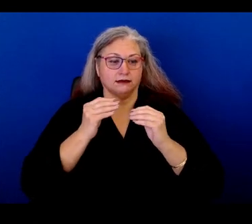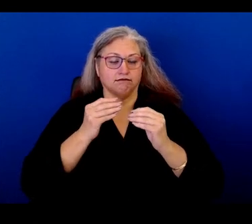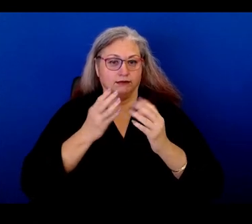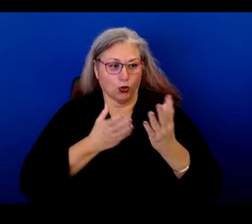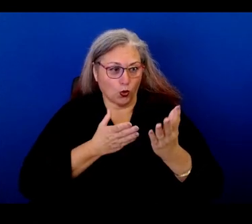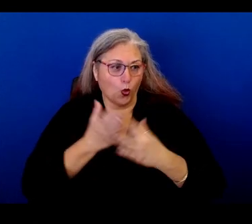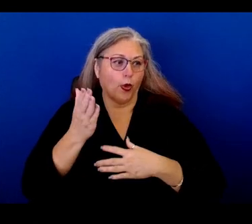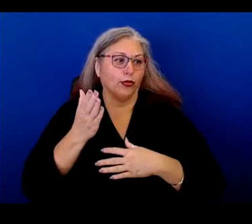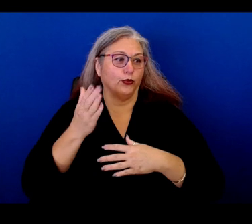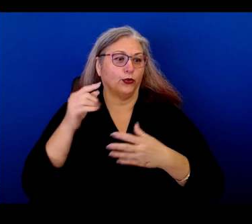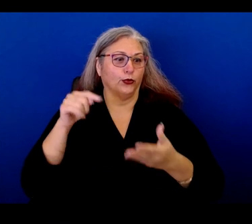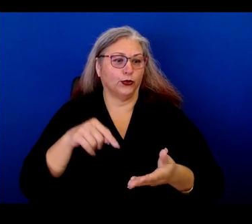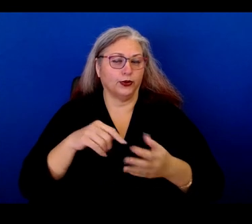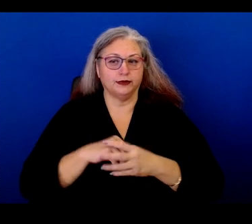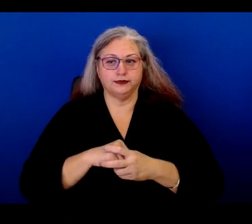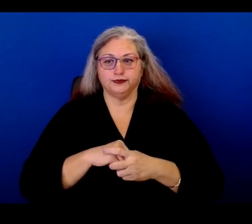going through.